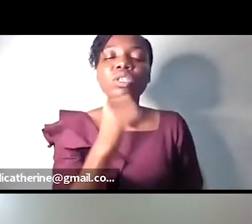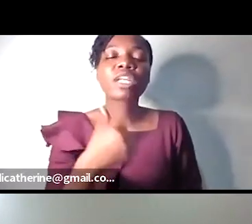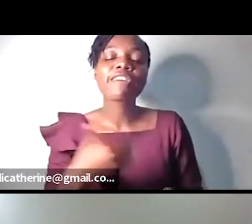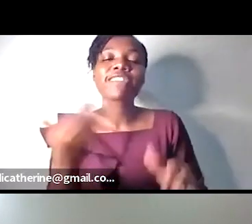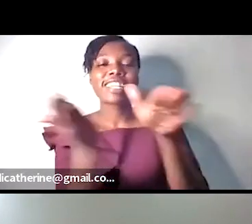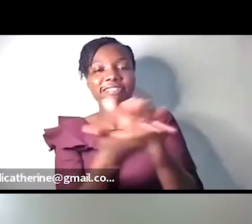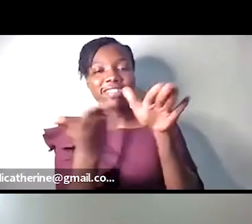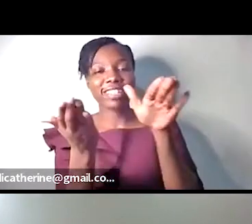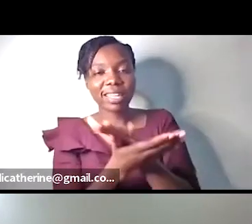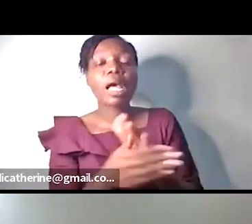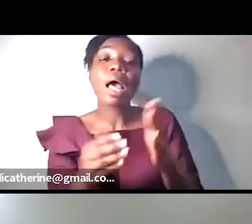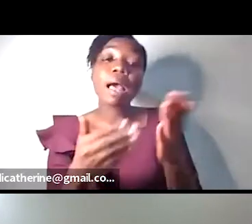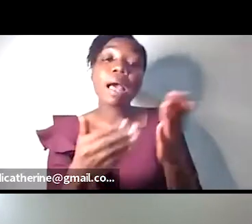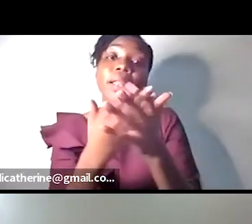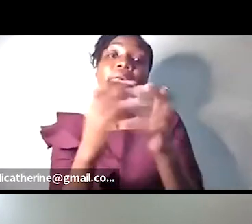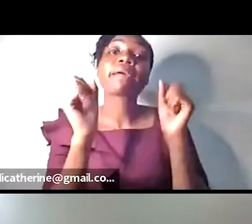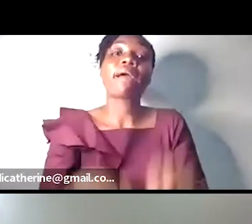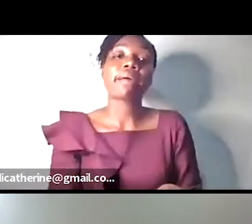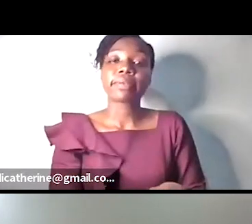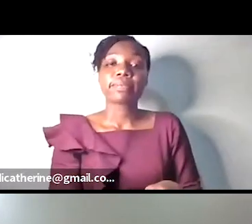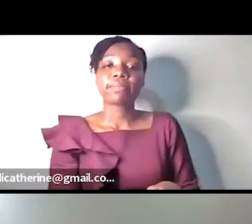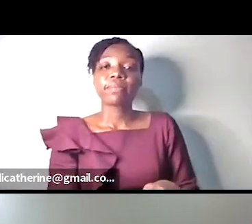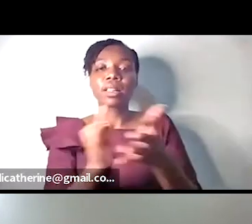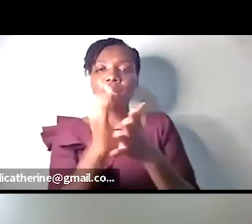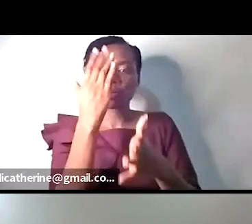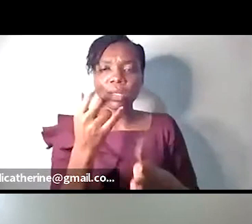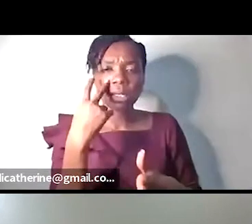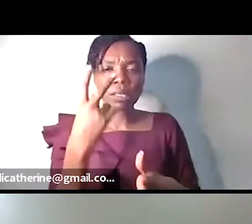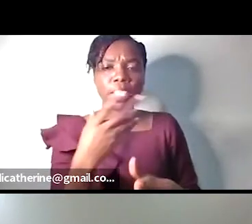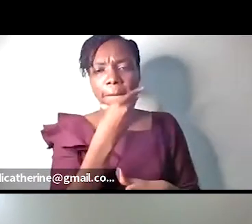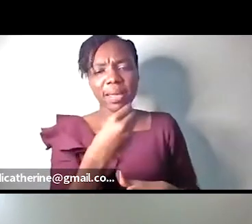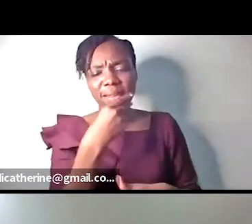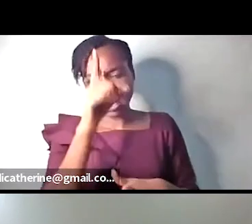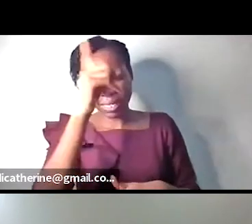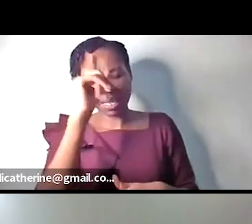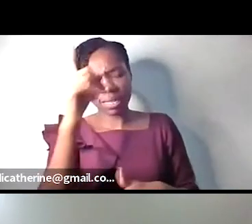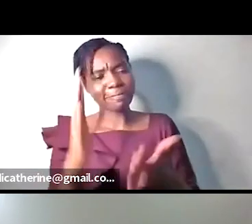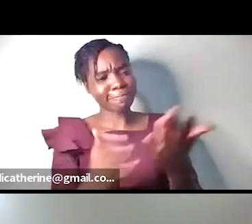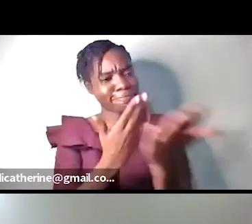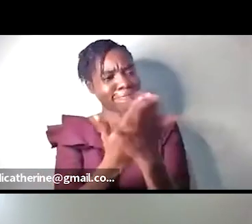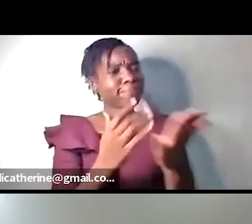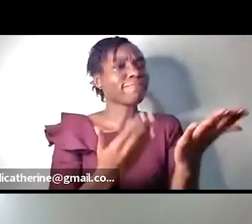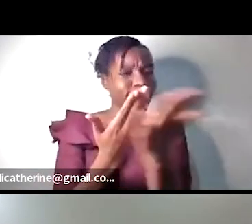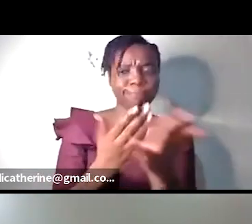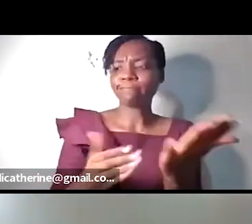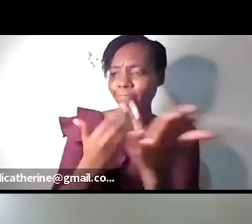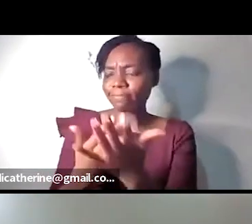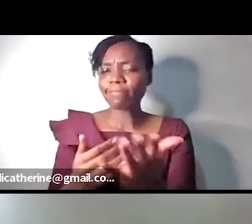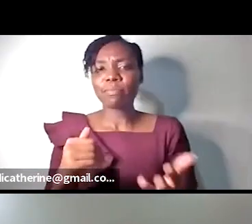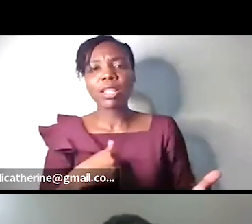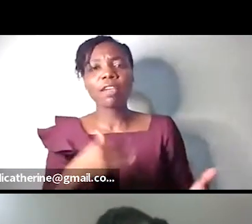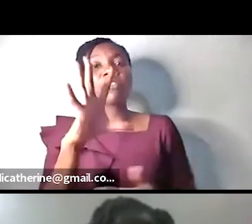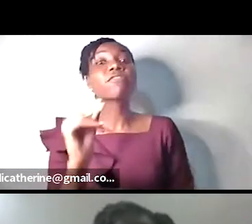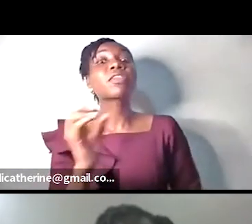will apply. And that is why you find men will apply for a job. if they have 50% of the